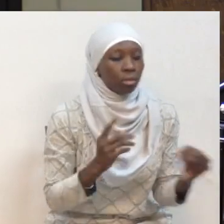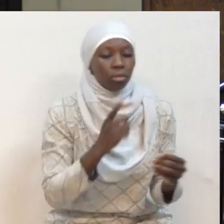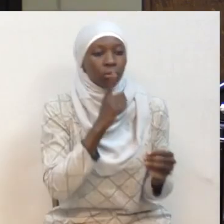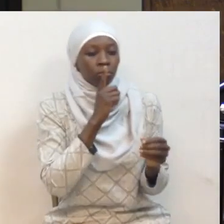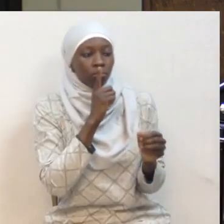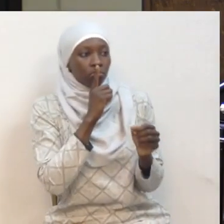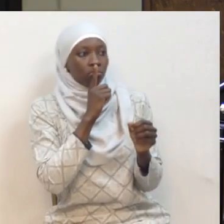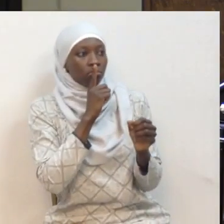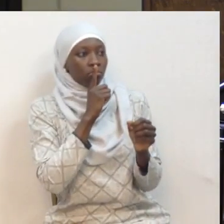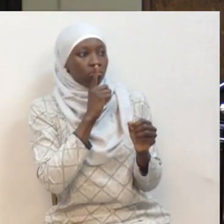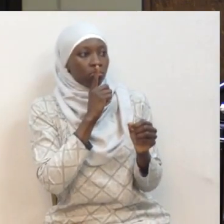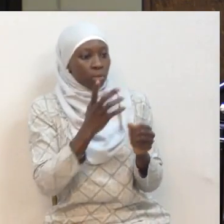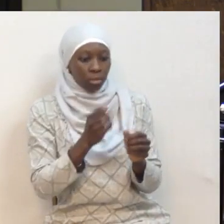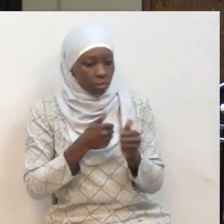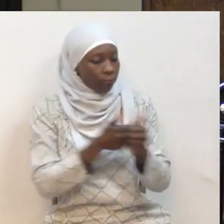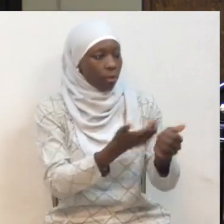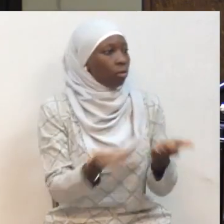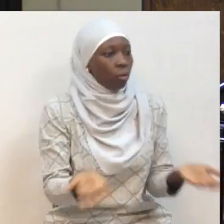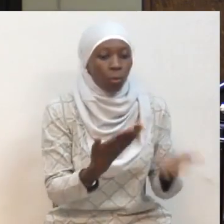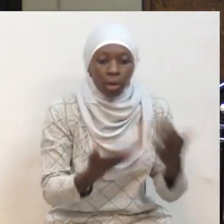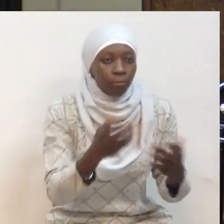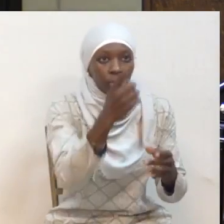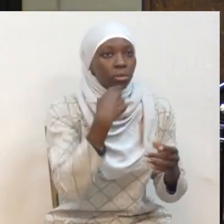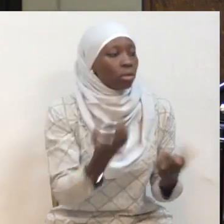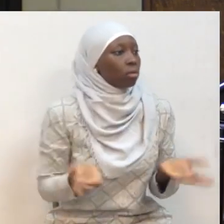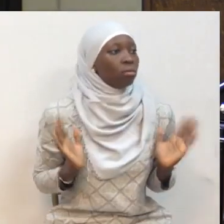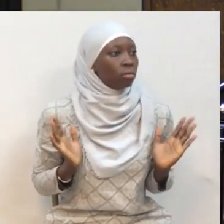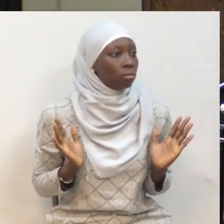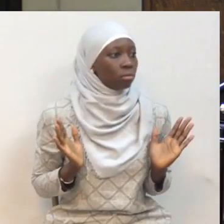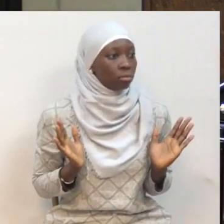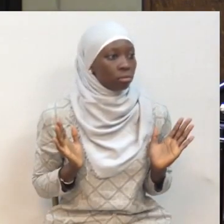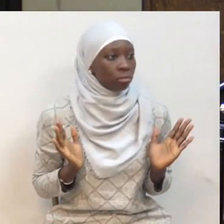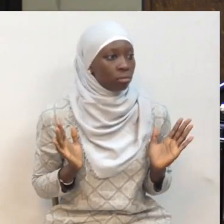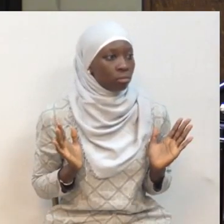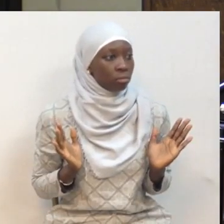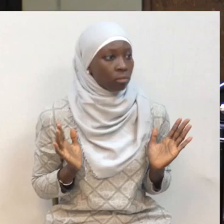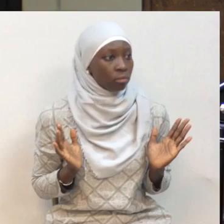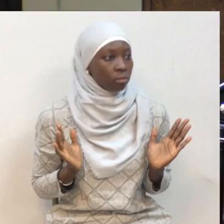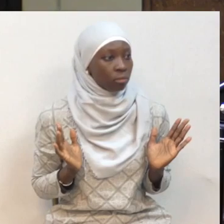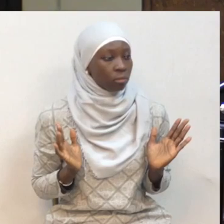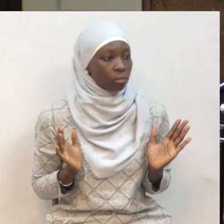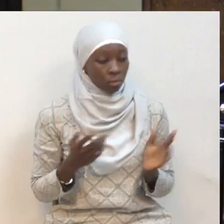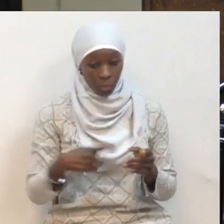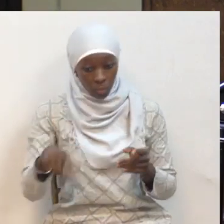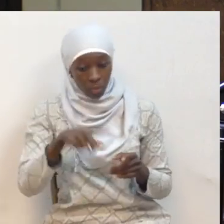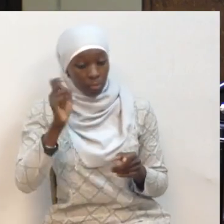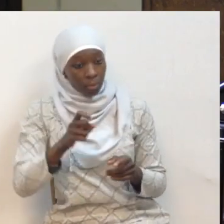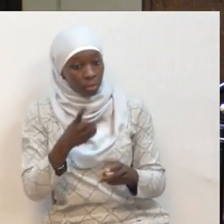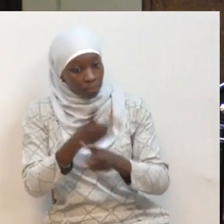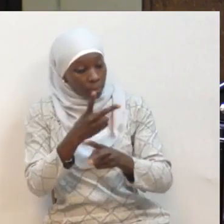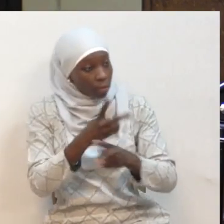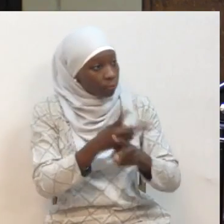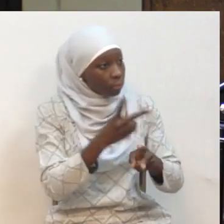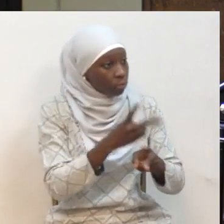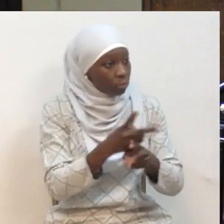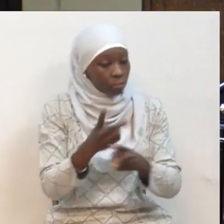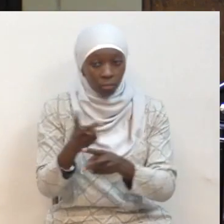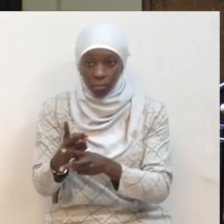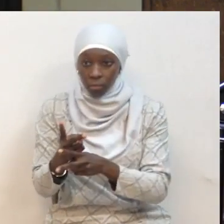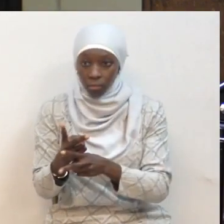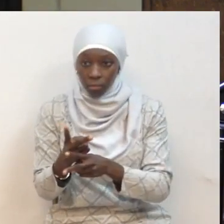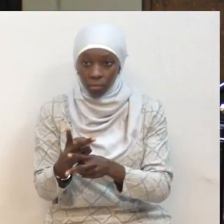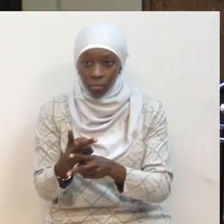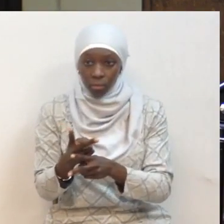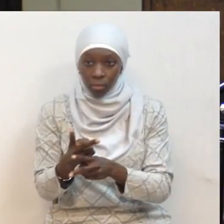Soviet Union, the same. So we have to be careful that we do not